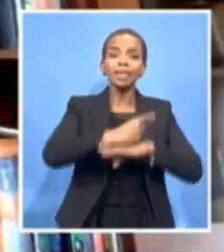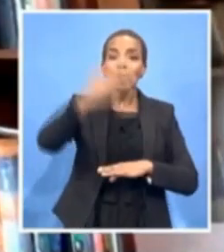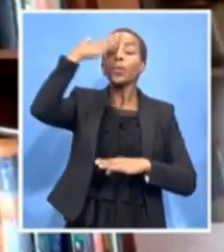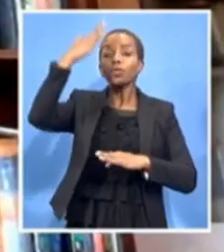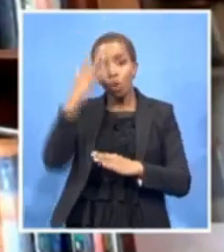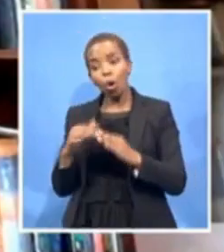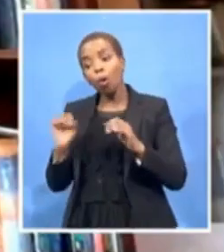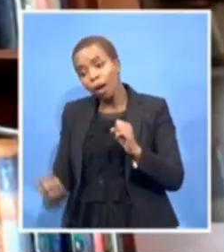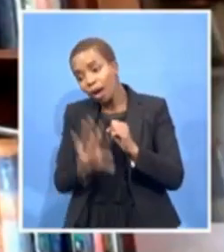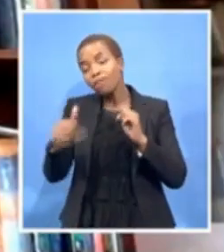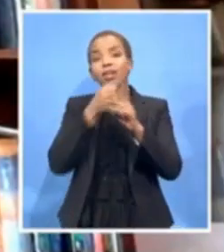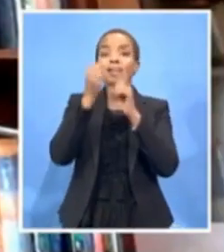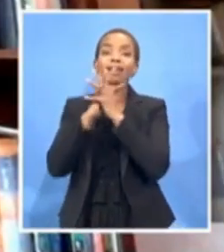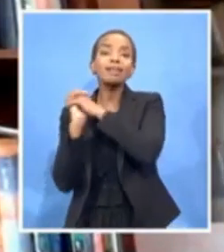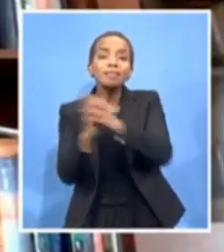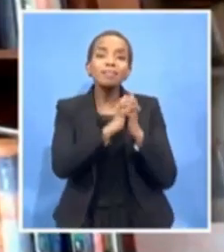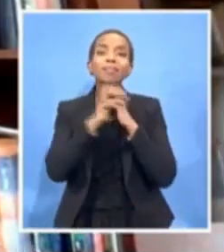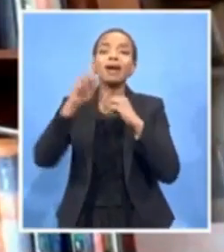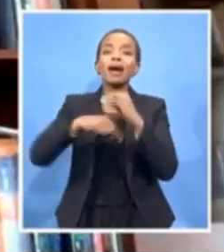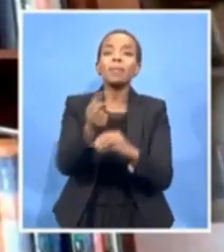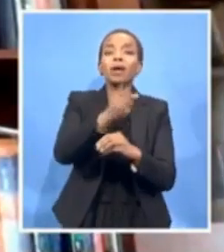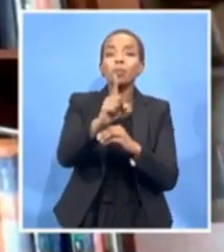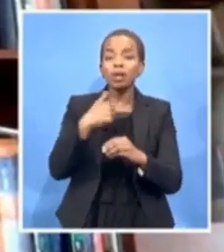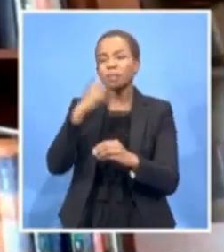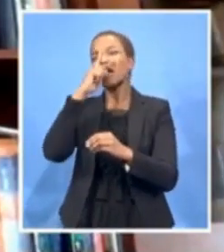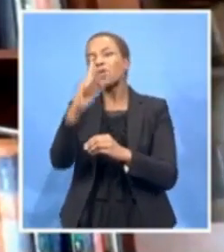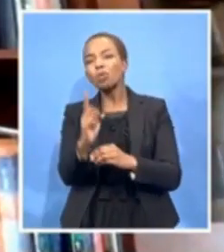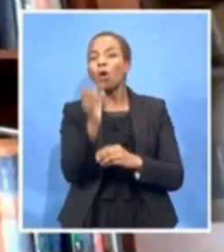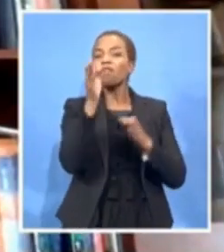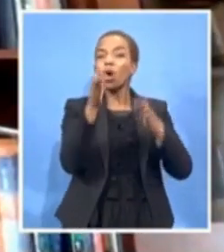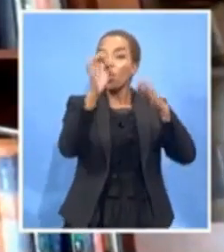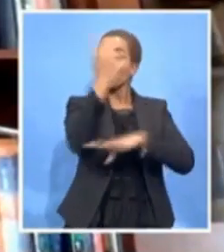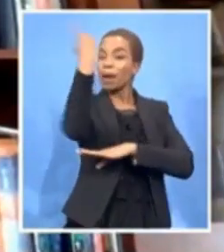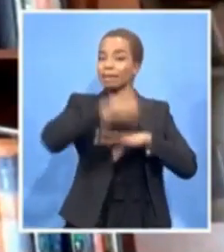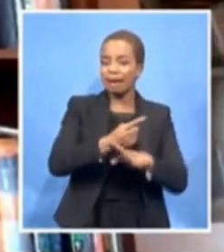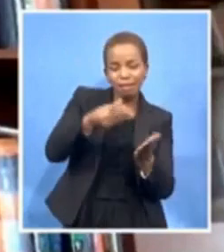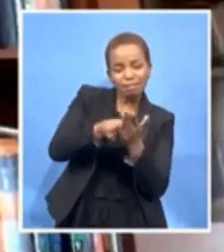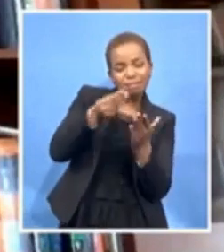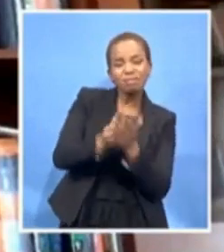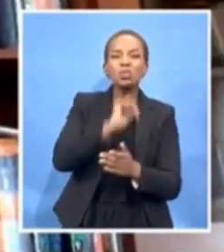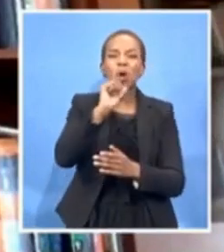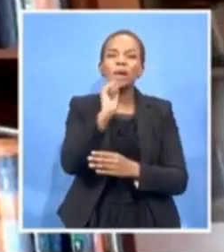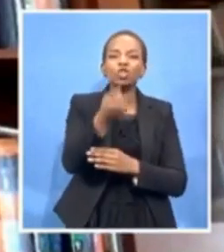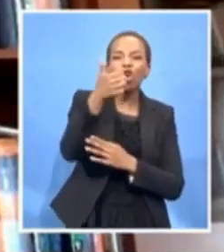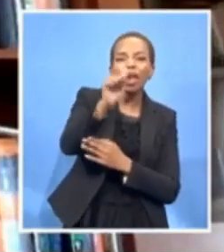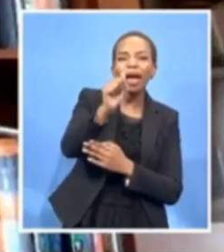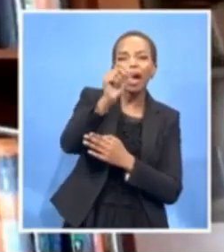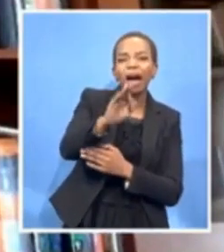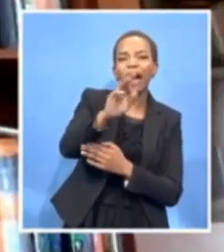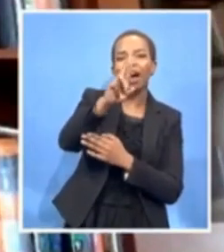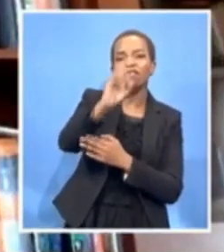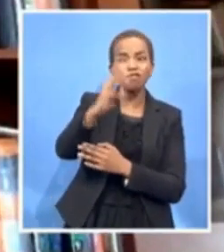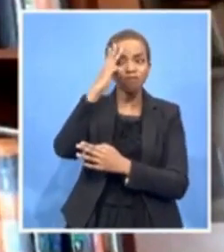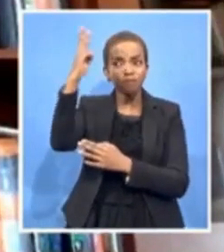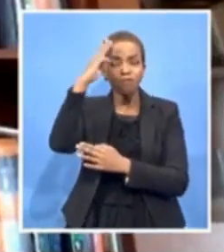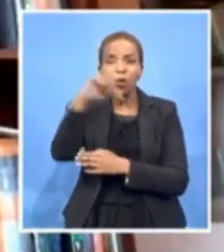one currency, and that currency, whether you call it Afro or you call it any other name, it is a currency that we can use. I look